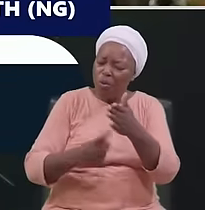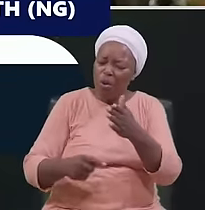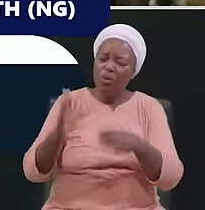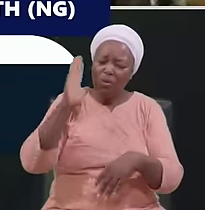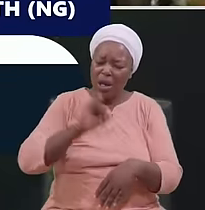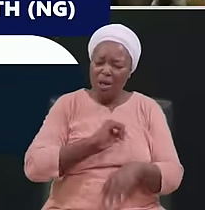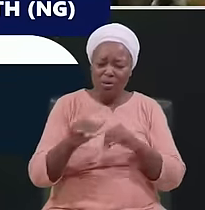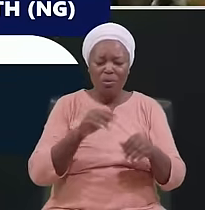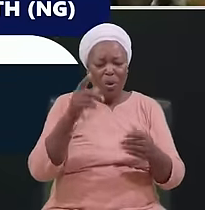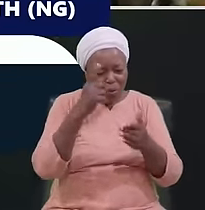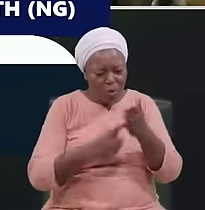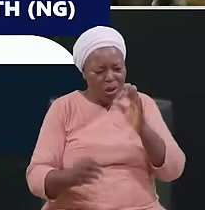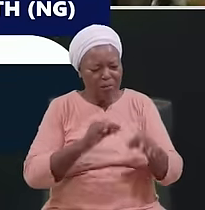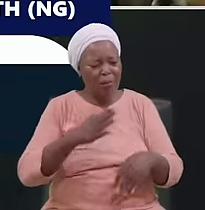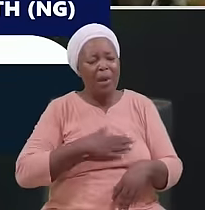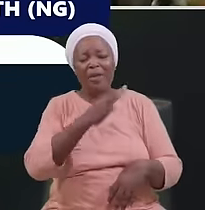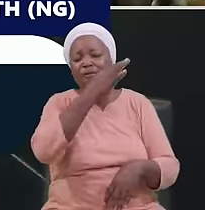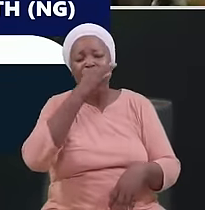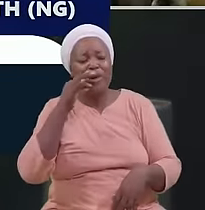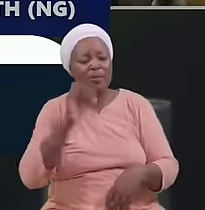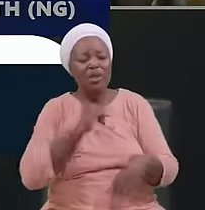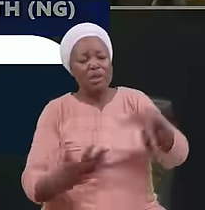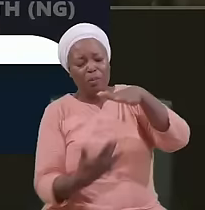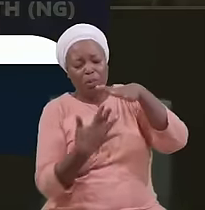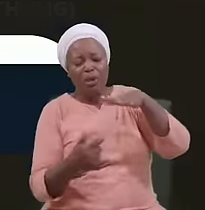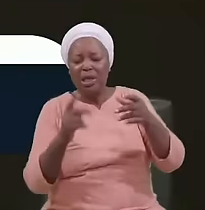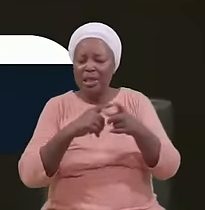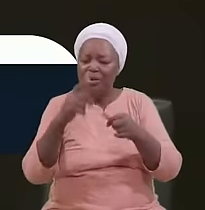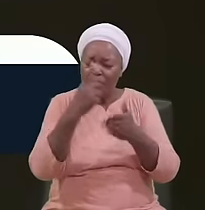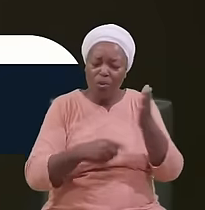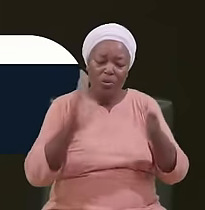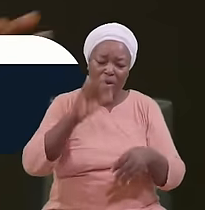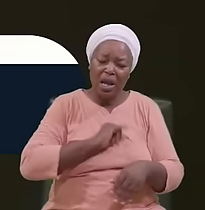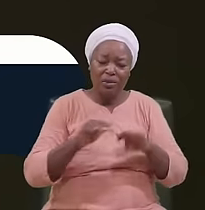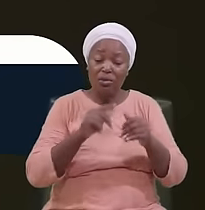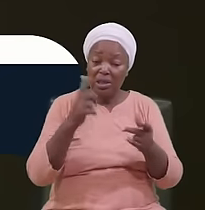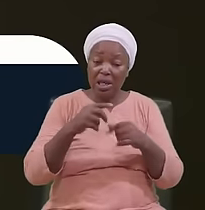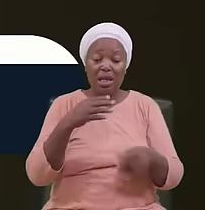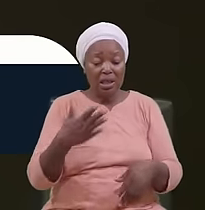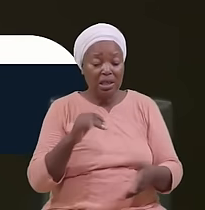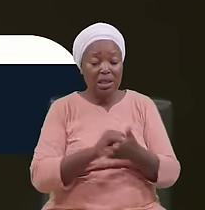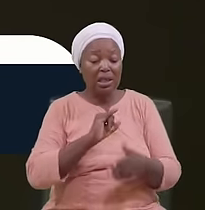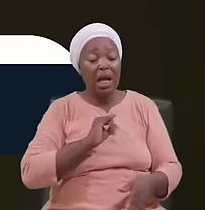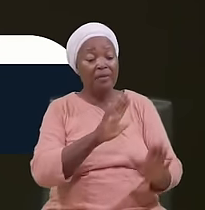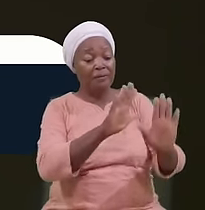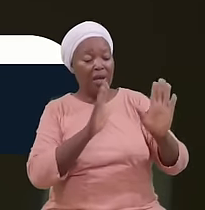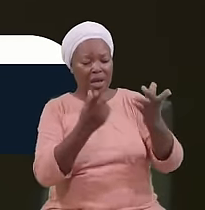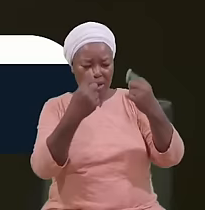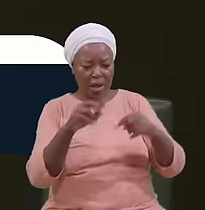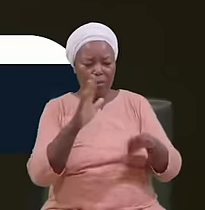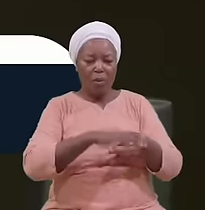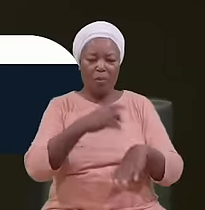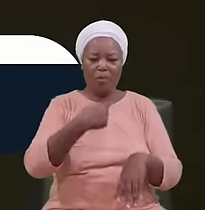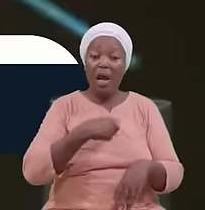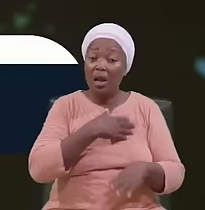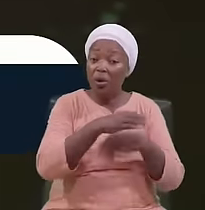my farm is burnt? What will I do? He said, the things I feared came upon me. And all the